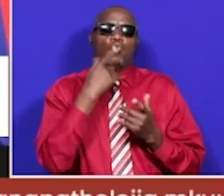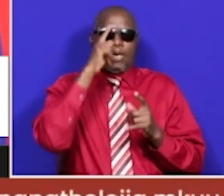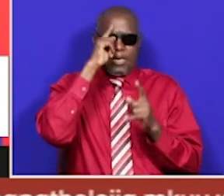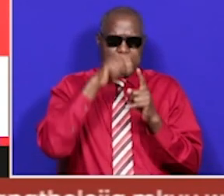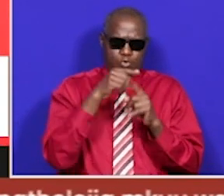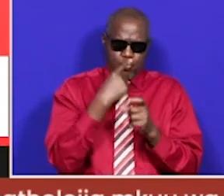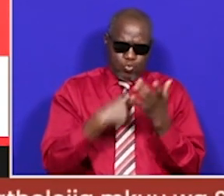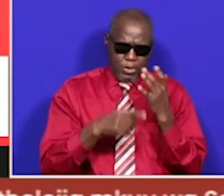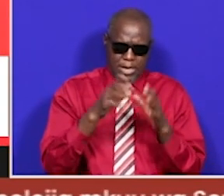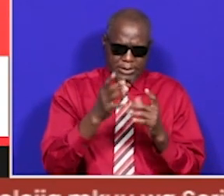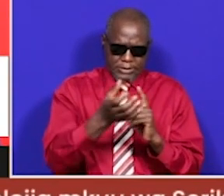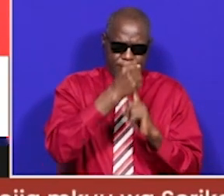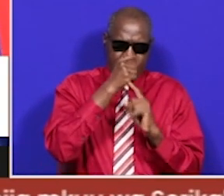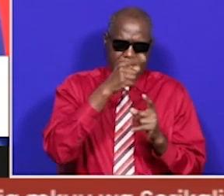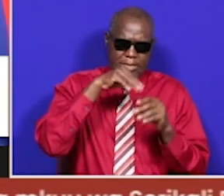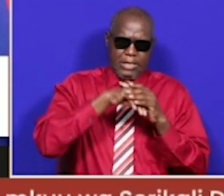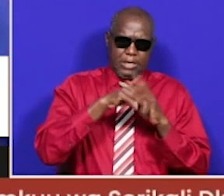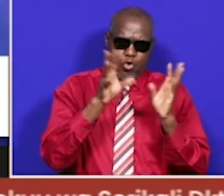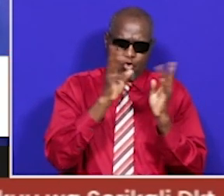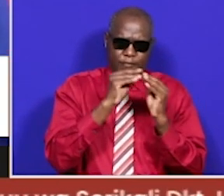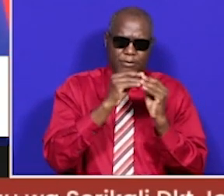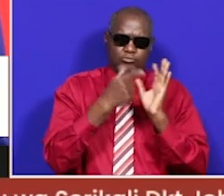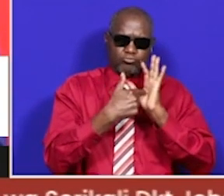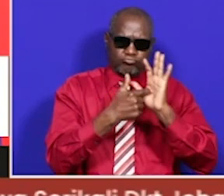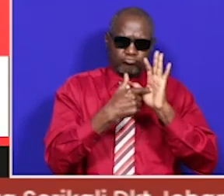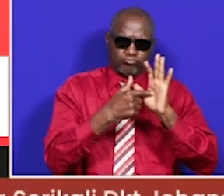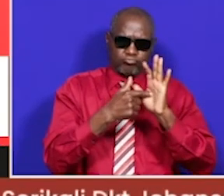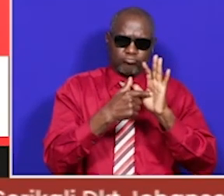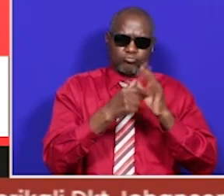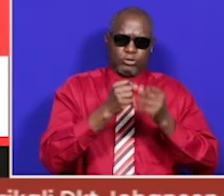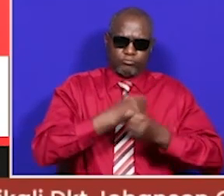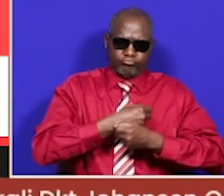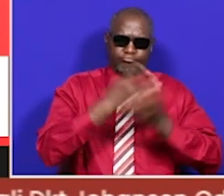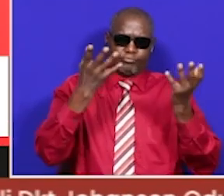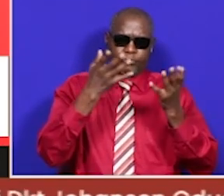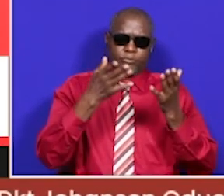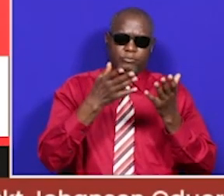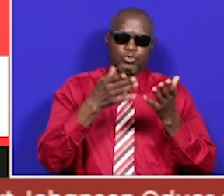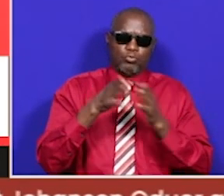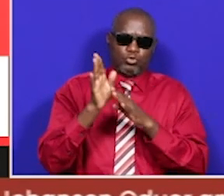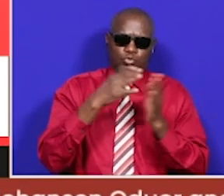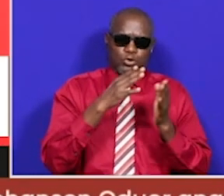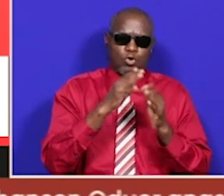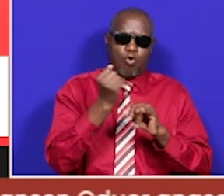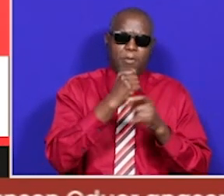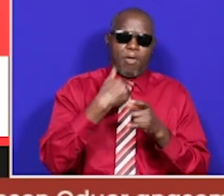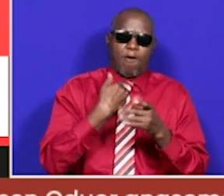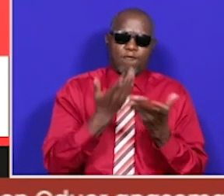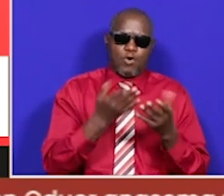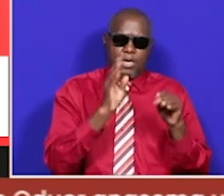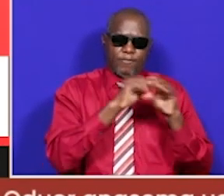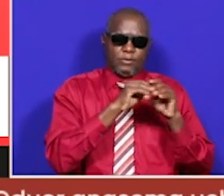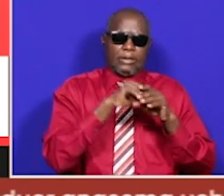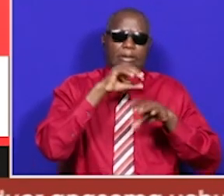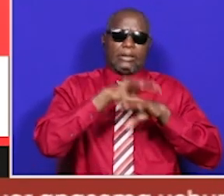this investment conference is exposing the opportunities that Homa Bay has for investment so that we're able to get